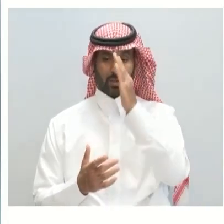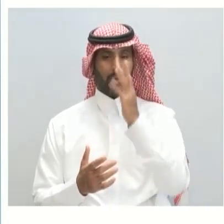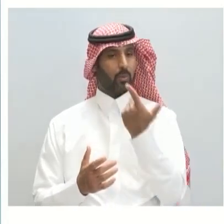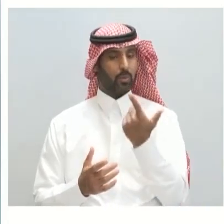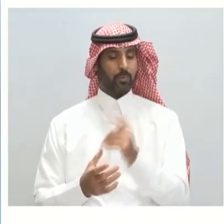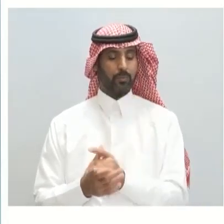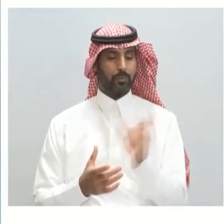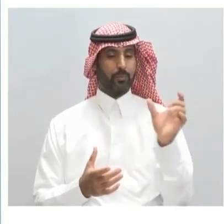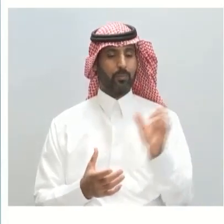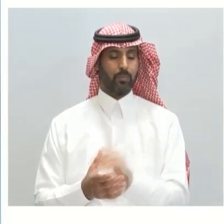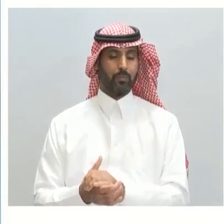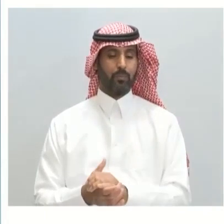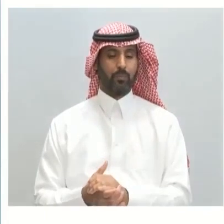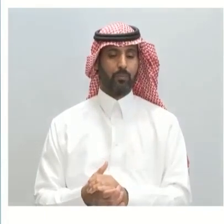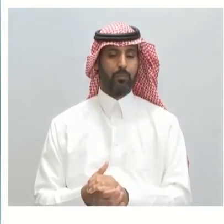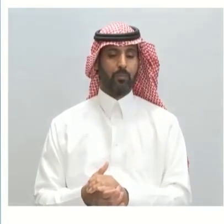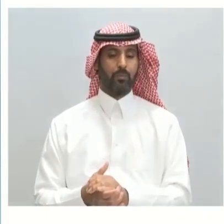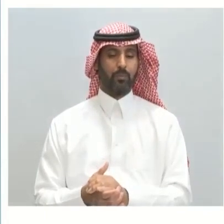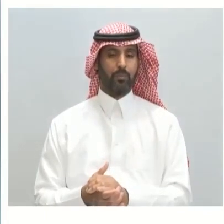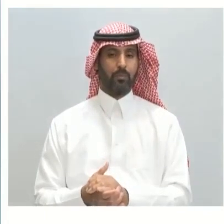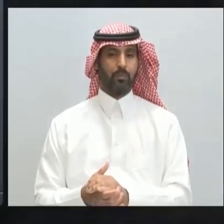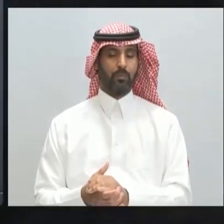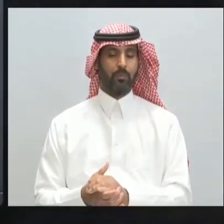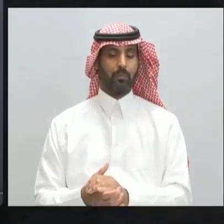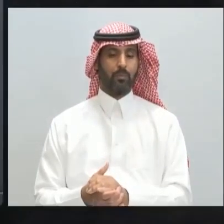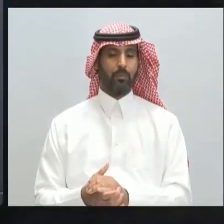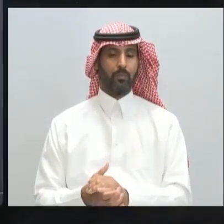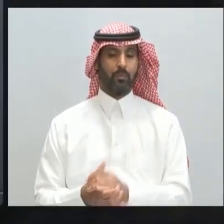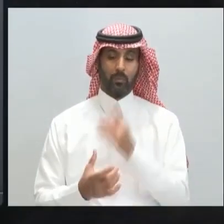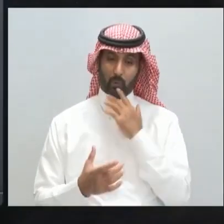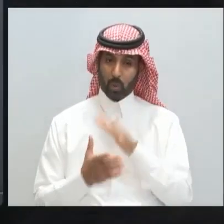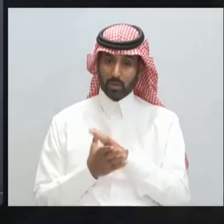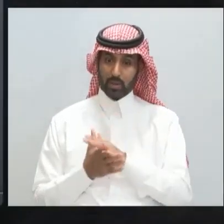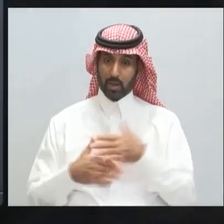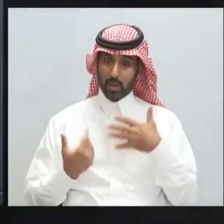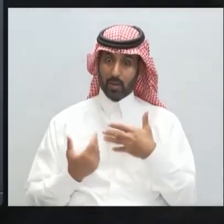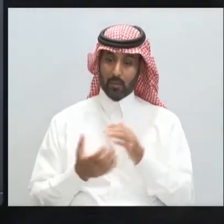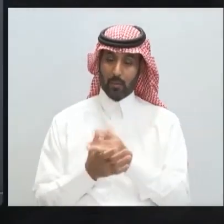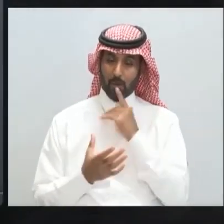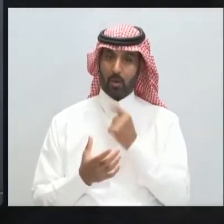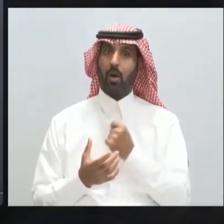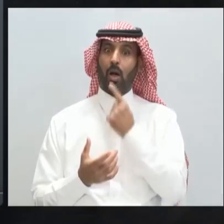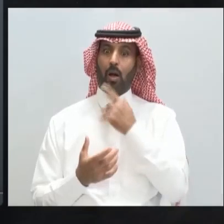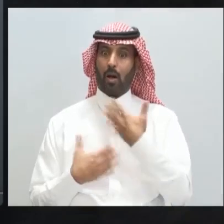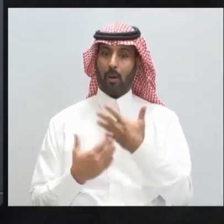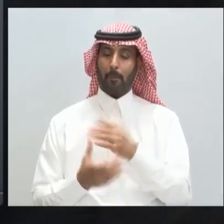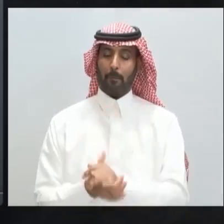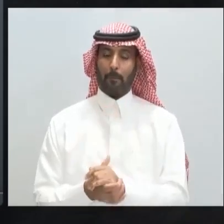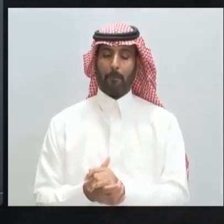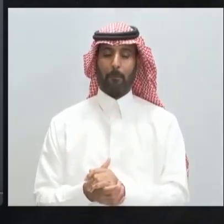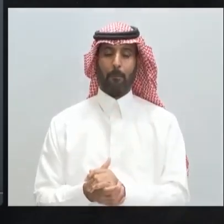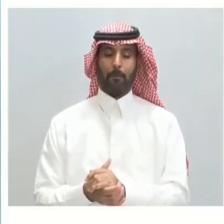intonation? A rising intonation that expresses maybe enthusiasm. When you are excited, of course, you'll raise your voice. The